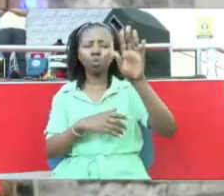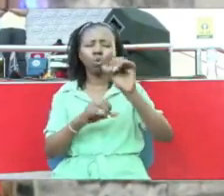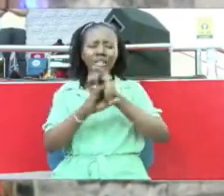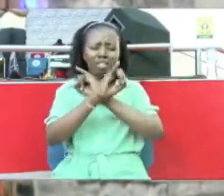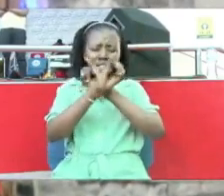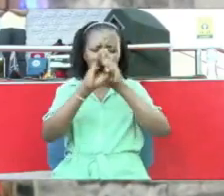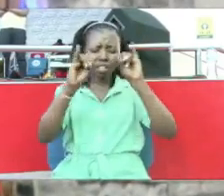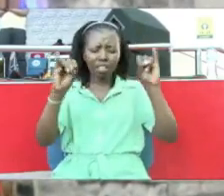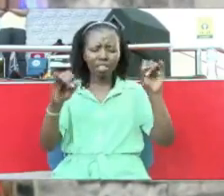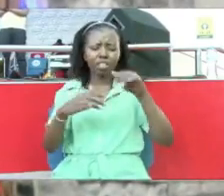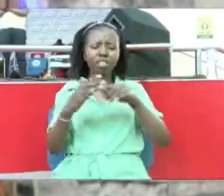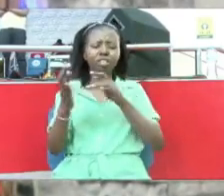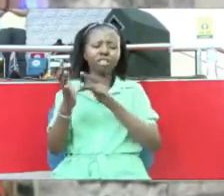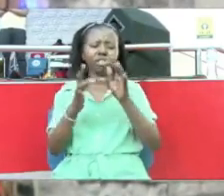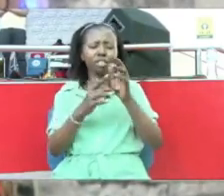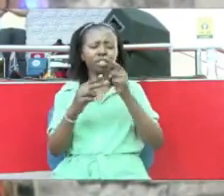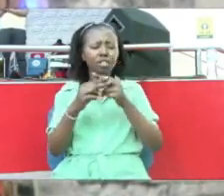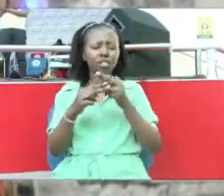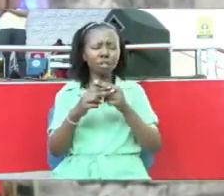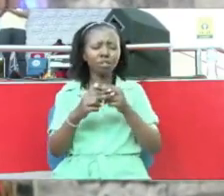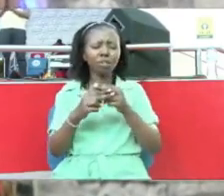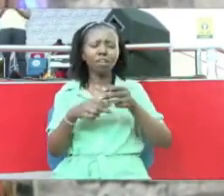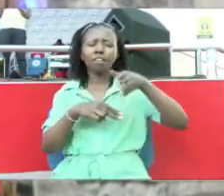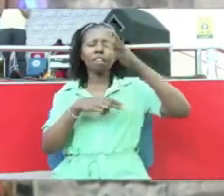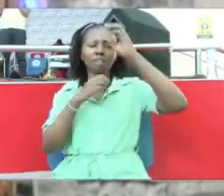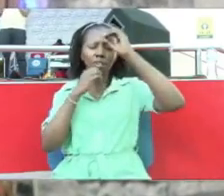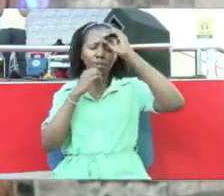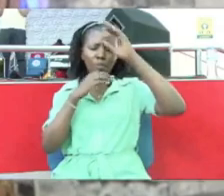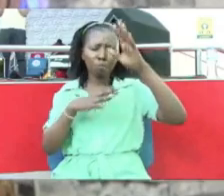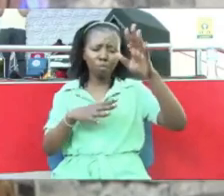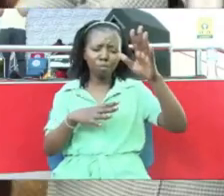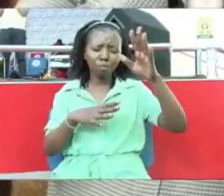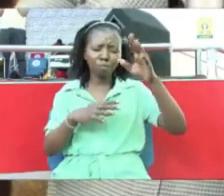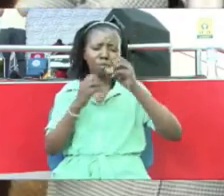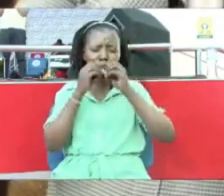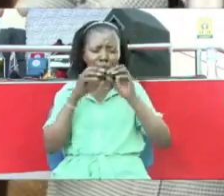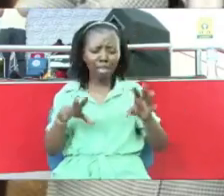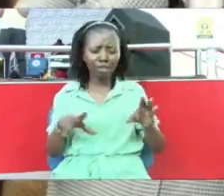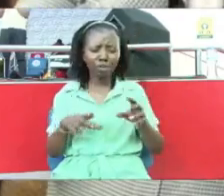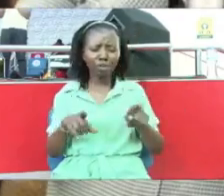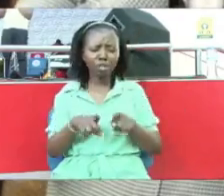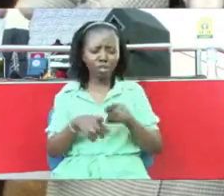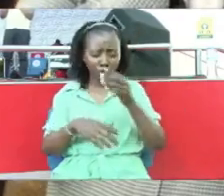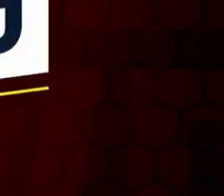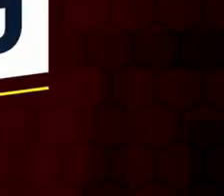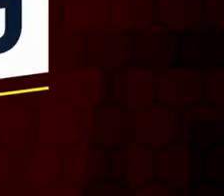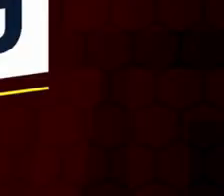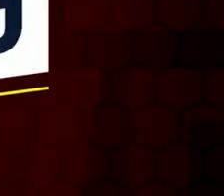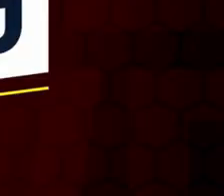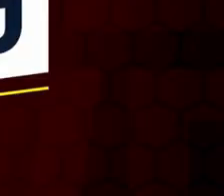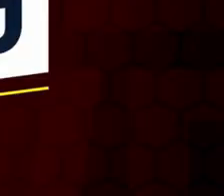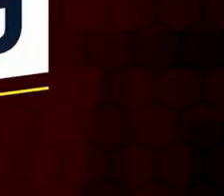mighty name of Jesus. Daddy, we want to bless you and we want to honor you because you are good.